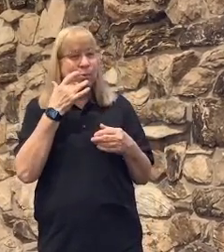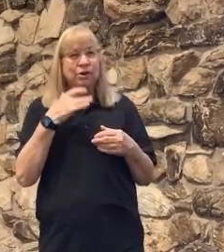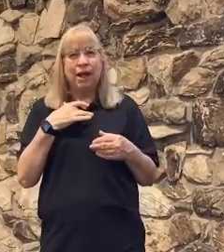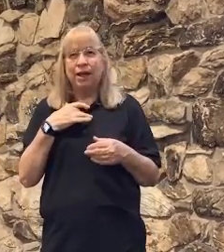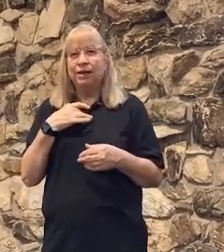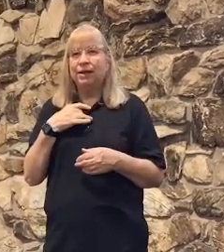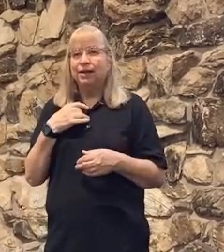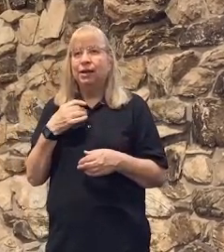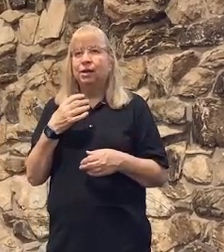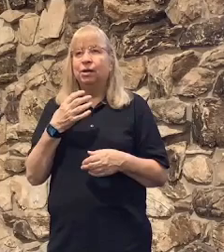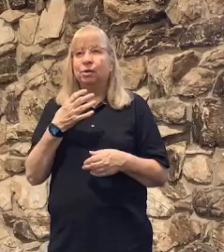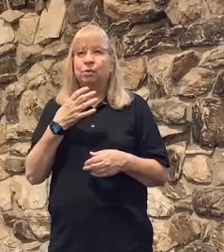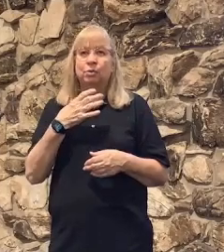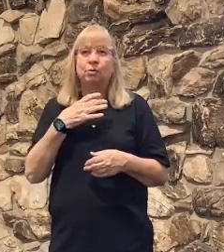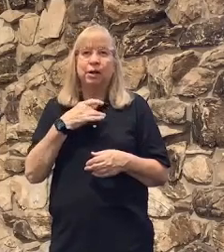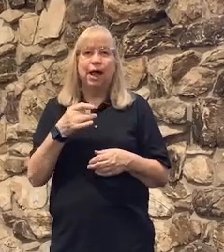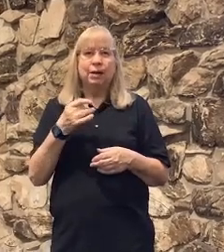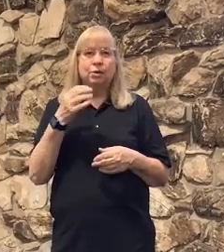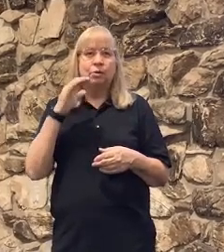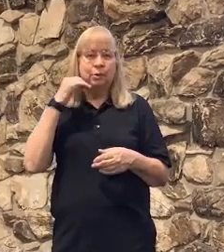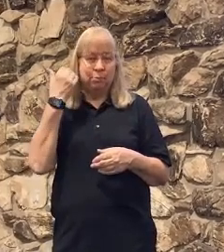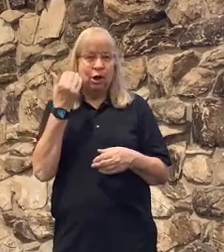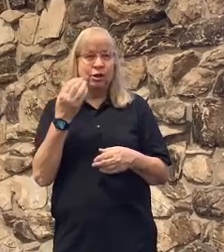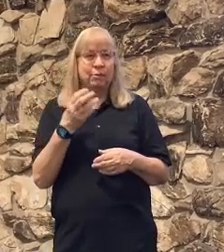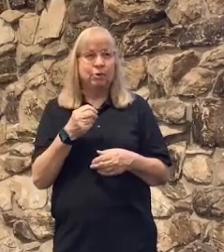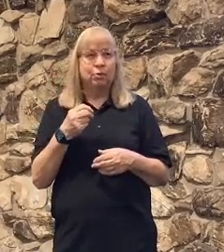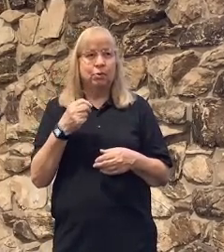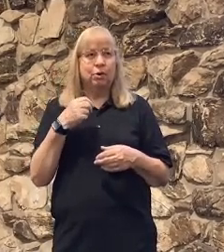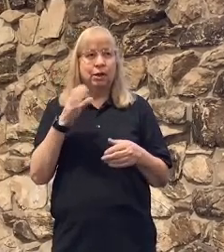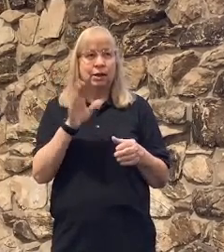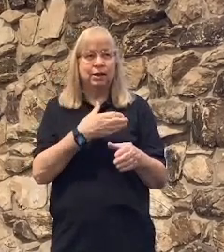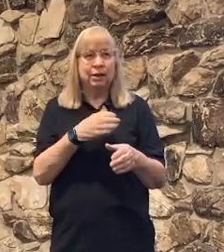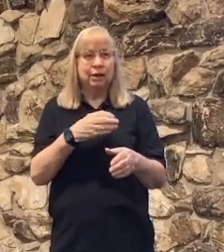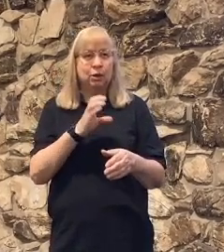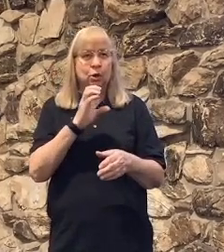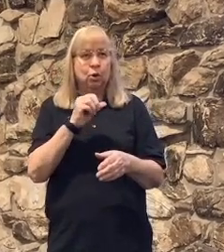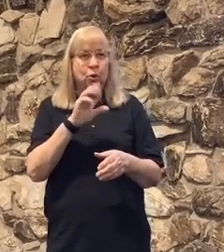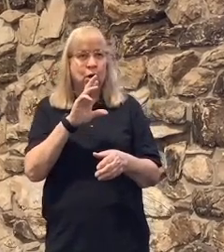We like embarrassing Corey. So we're going to sing happy birthday to Corey.